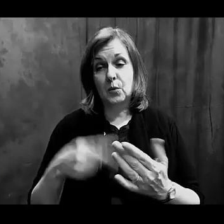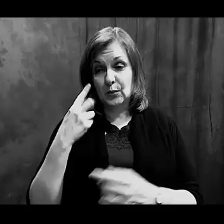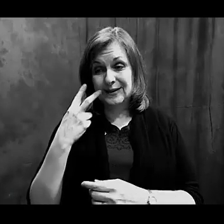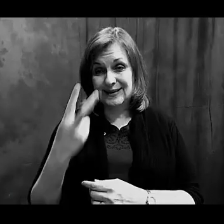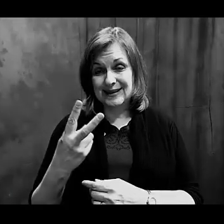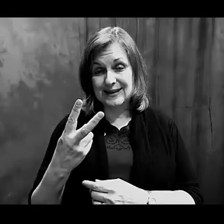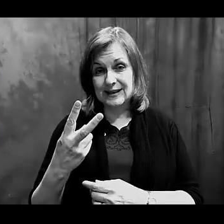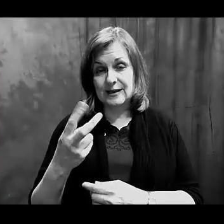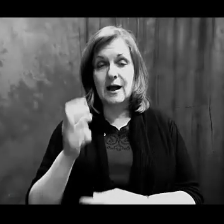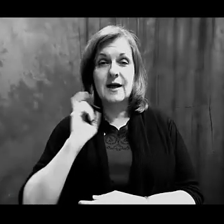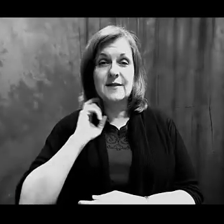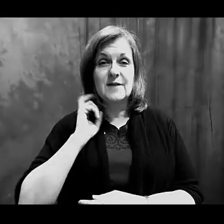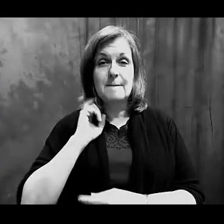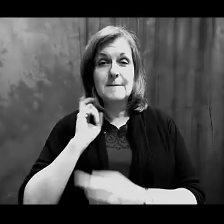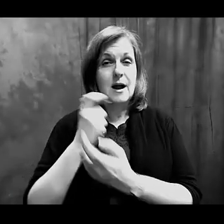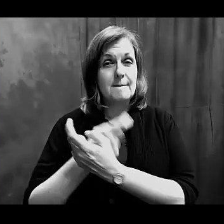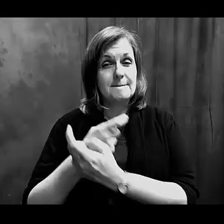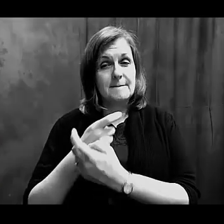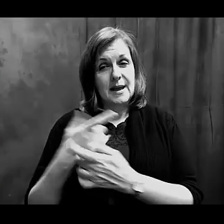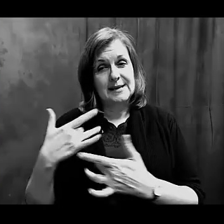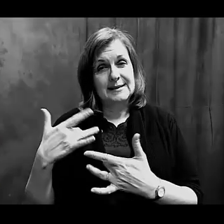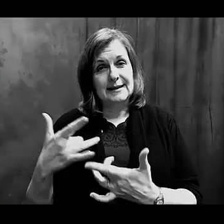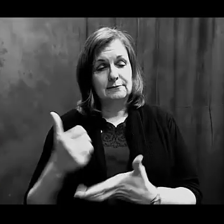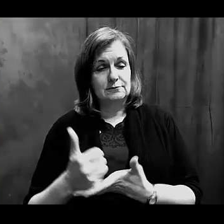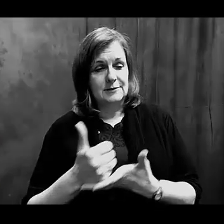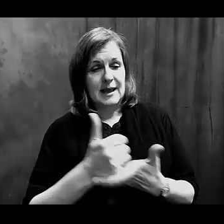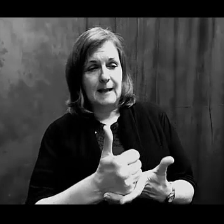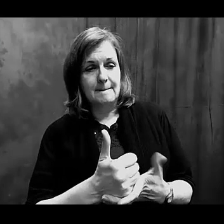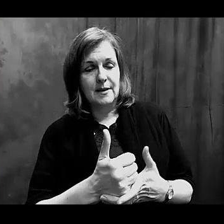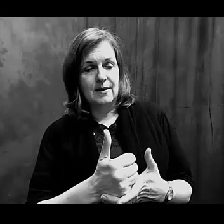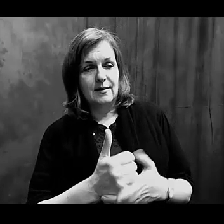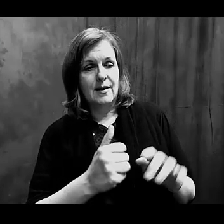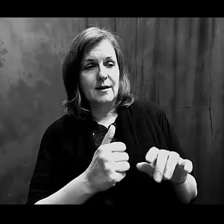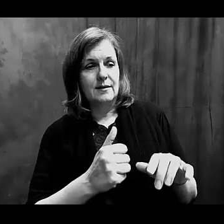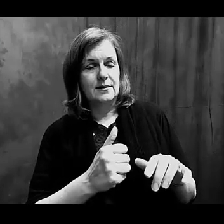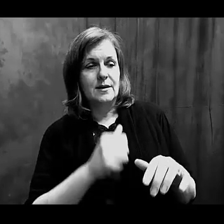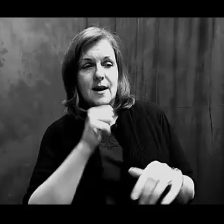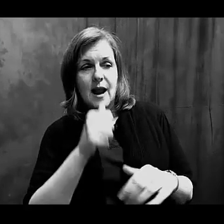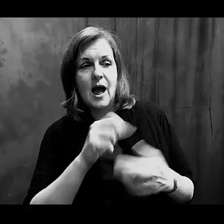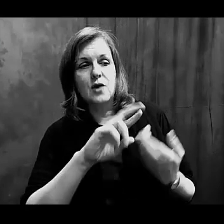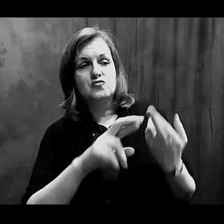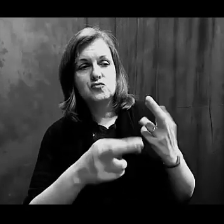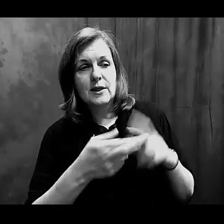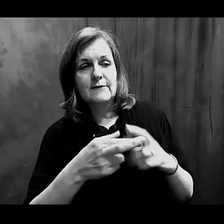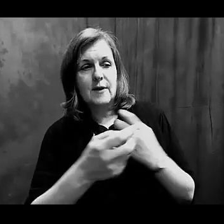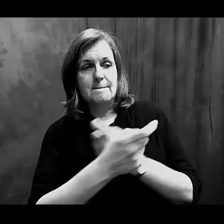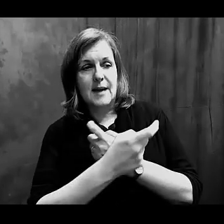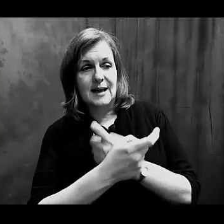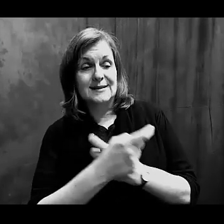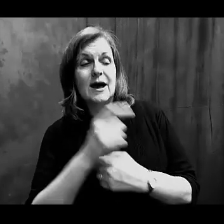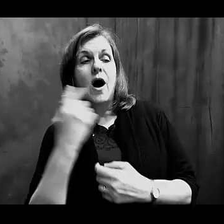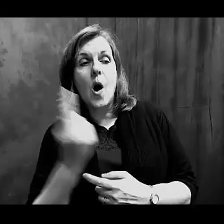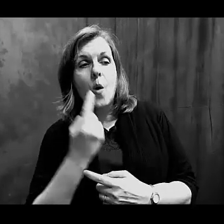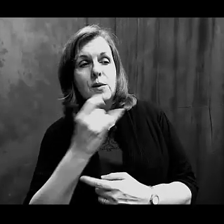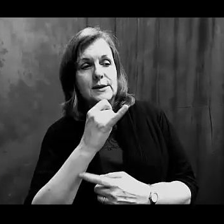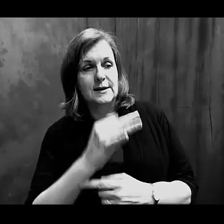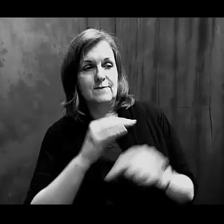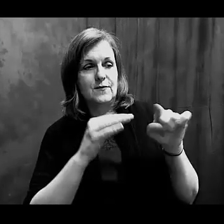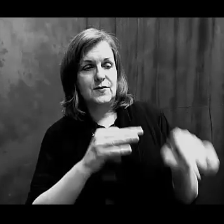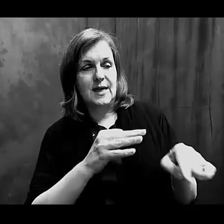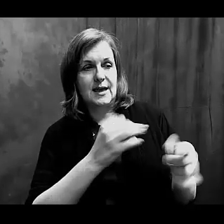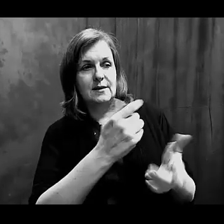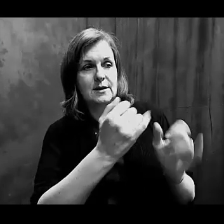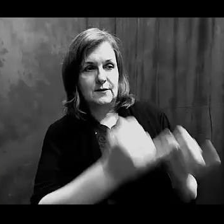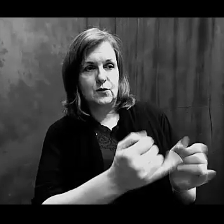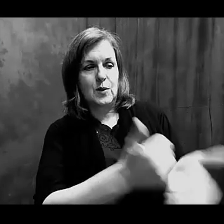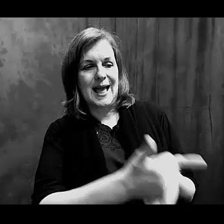But what they see is the vampire bats will tend to be altruistic towards non-relatives only